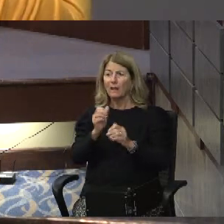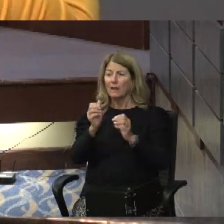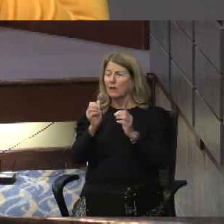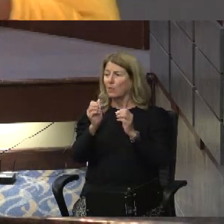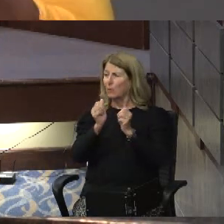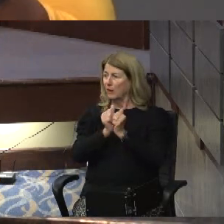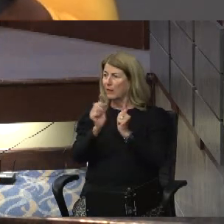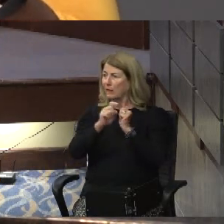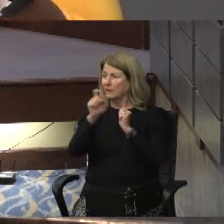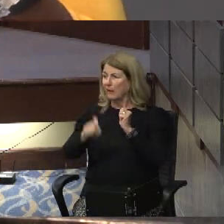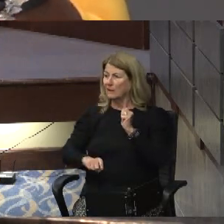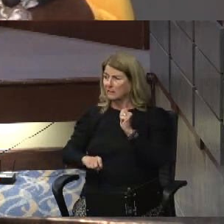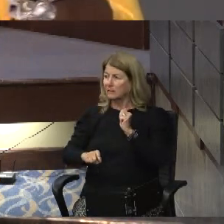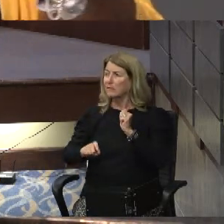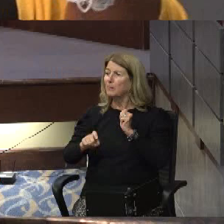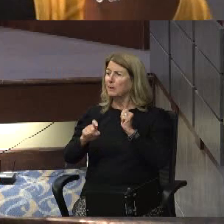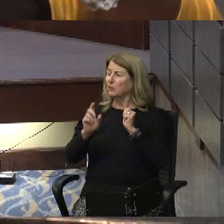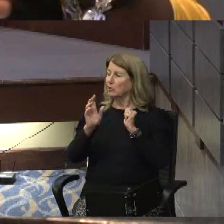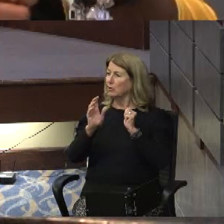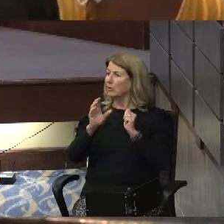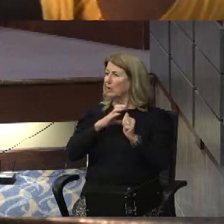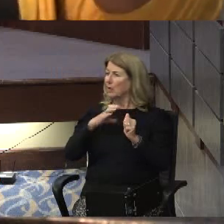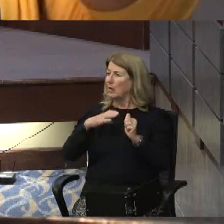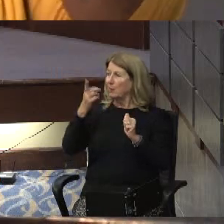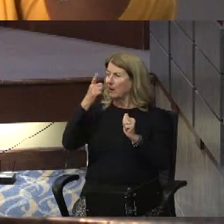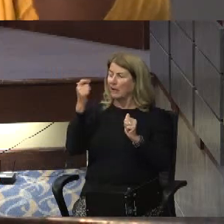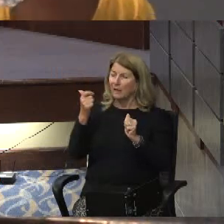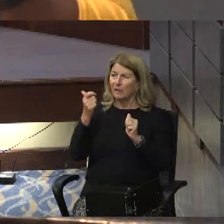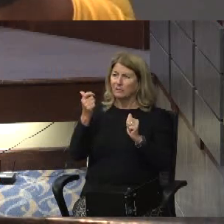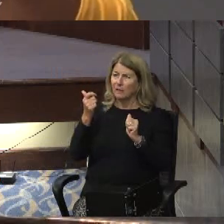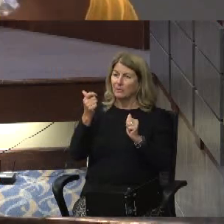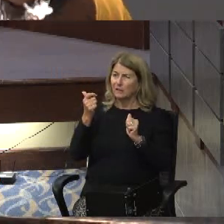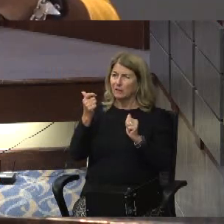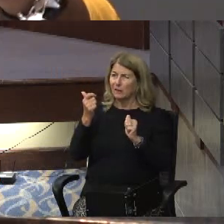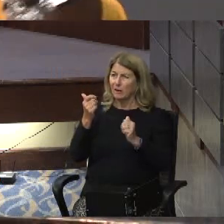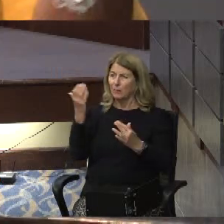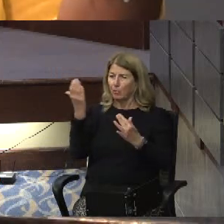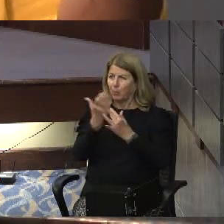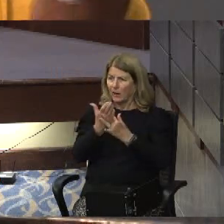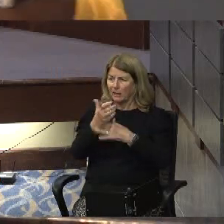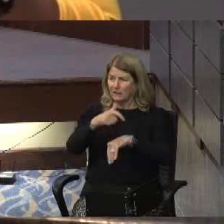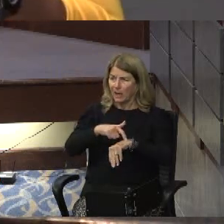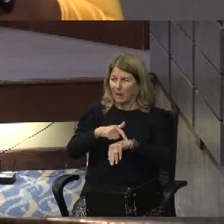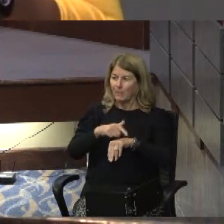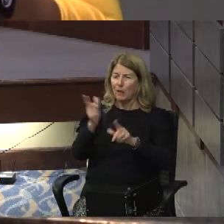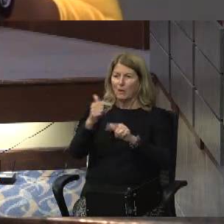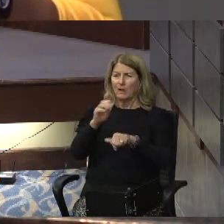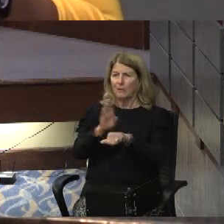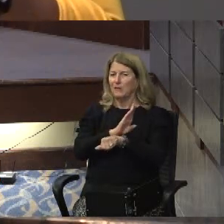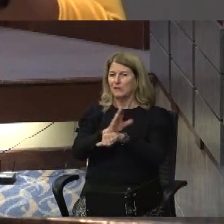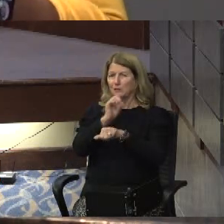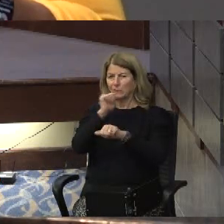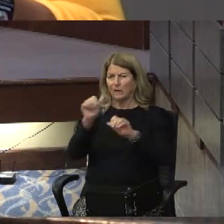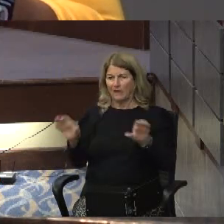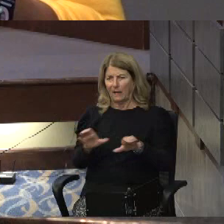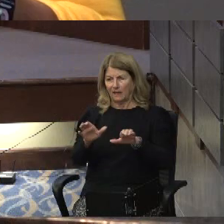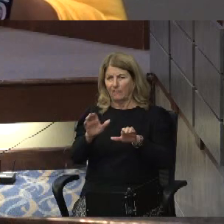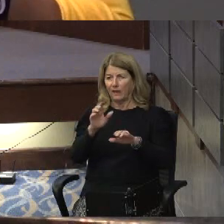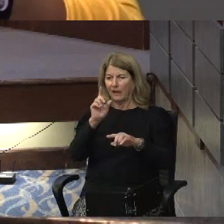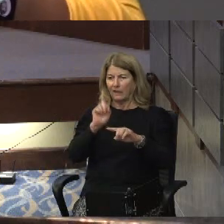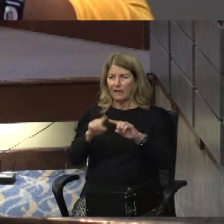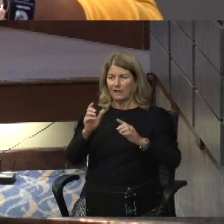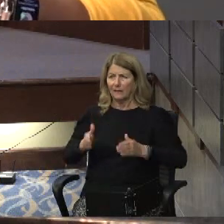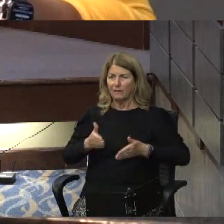there was a break in time when Mr. Dugas died and where the business wasn't active. I can't give them or recommend them for a